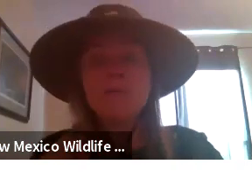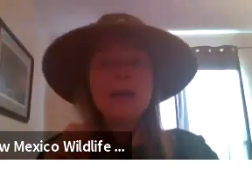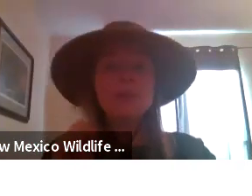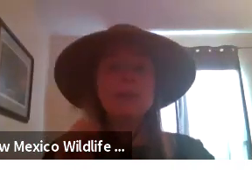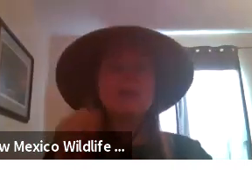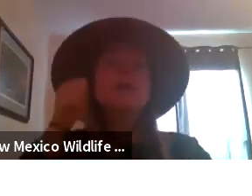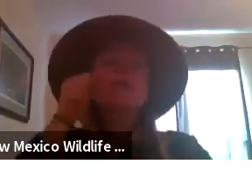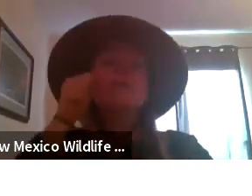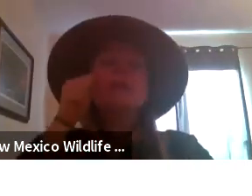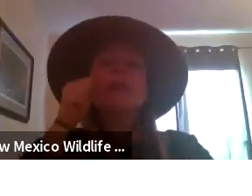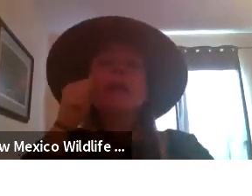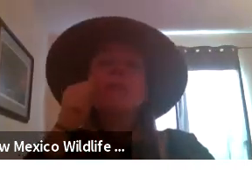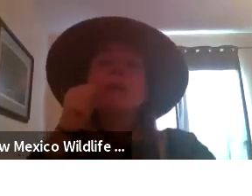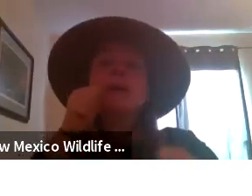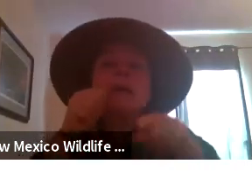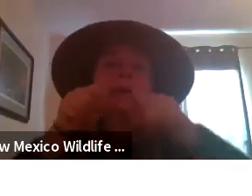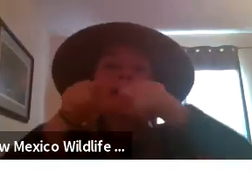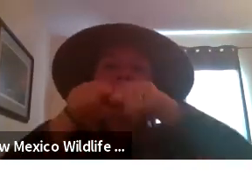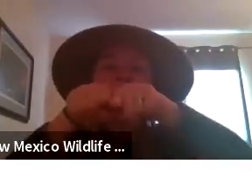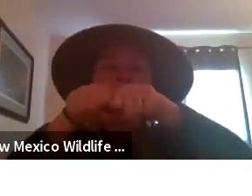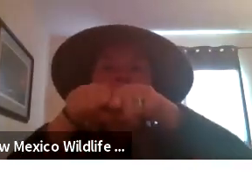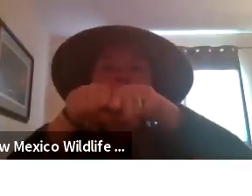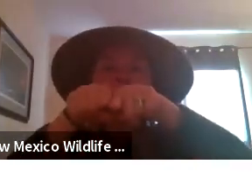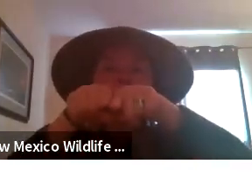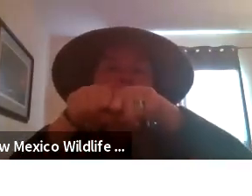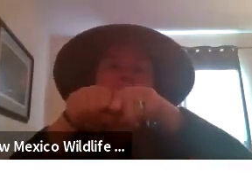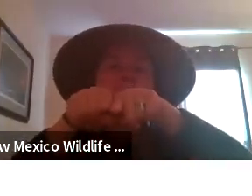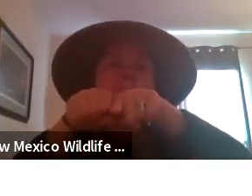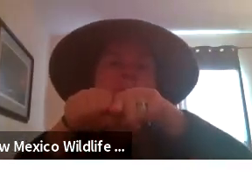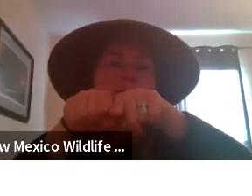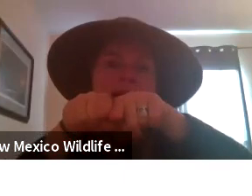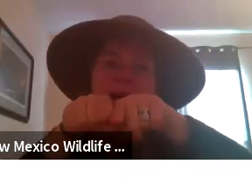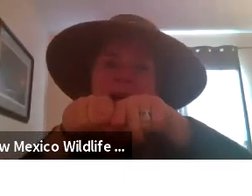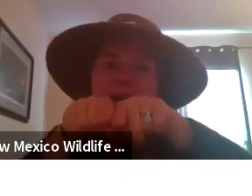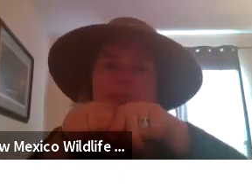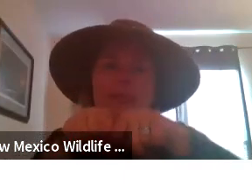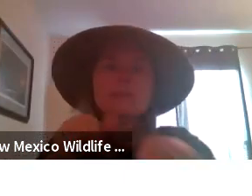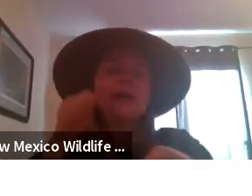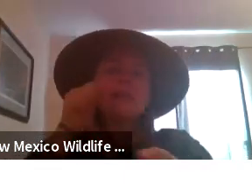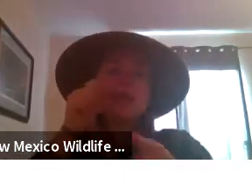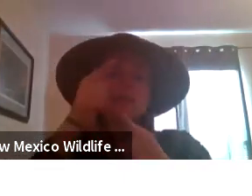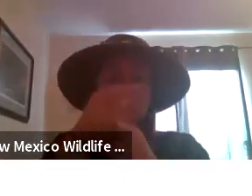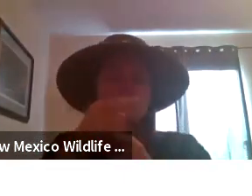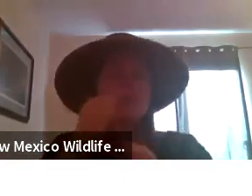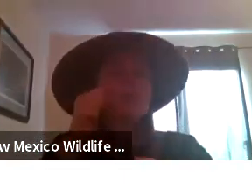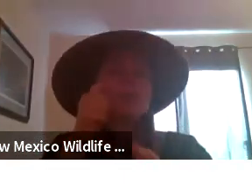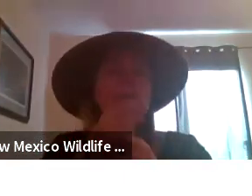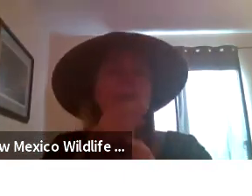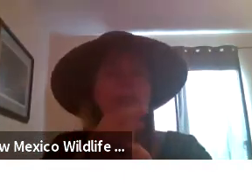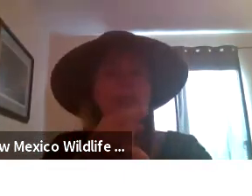same family became sisters like this. But over time, the sign became